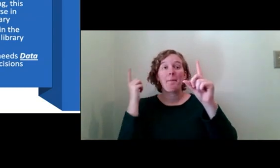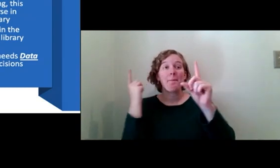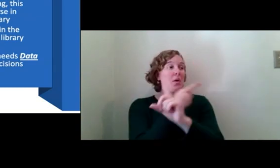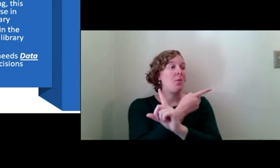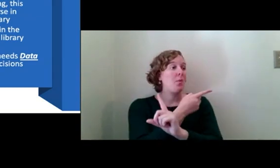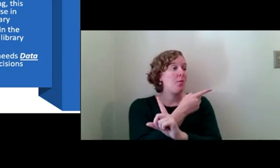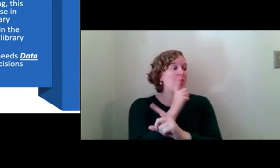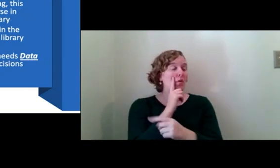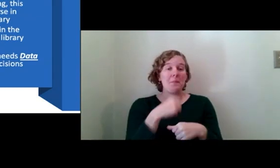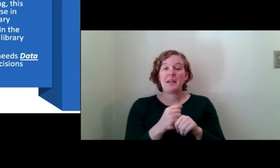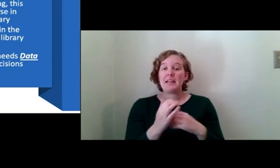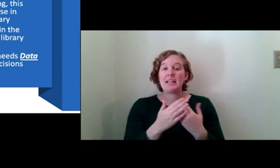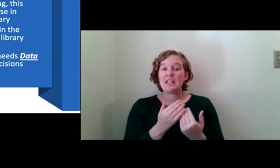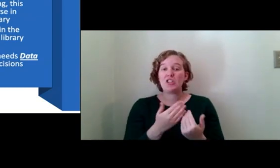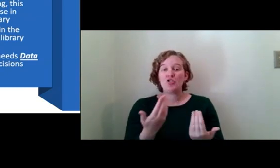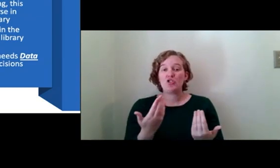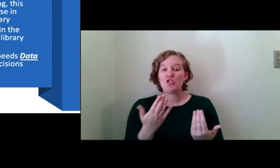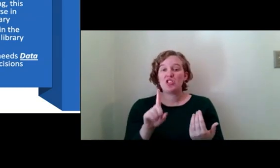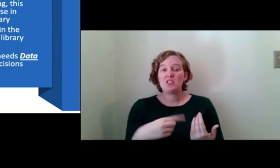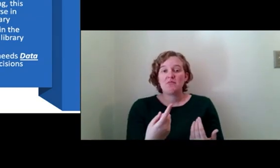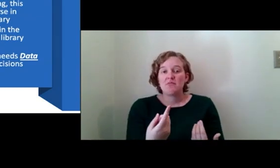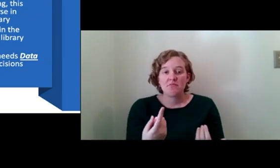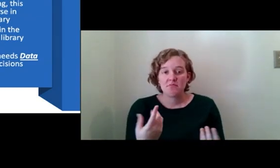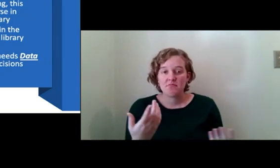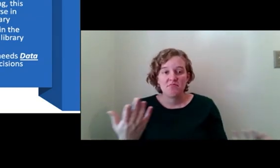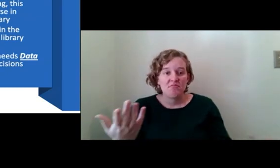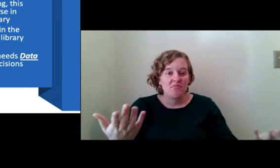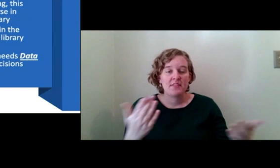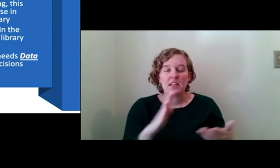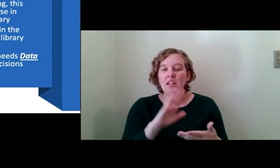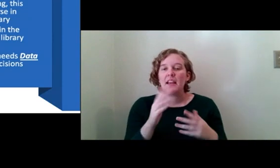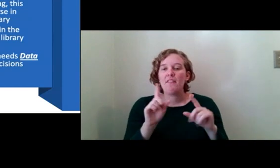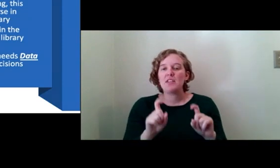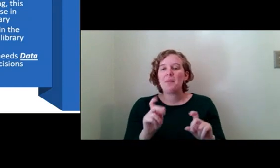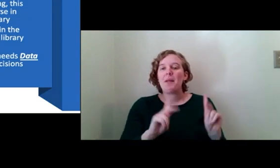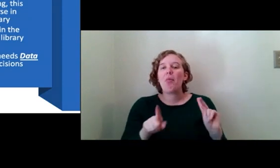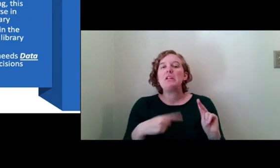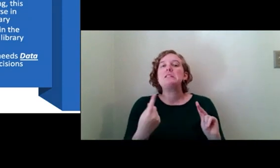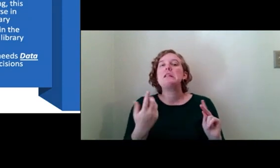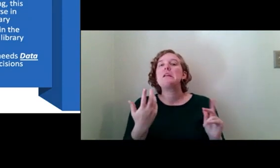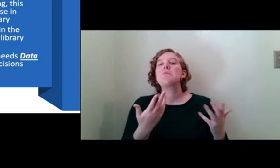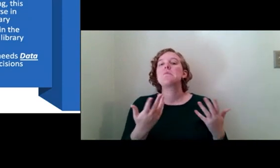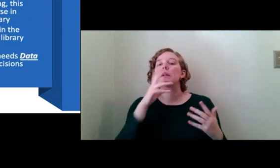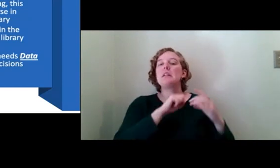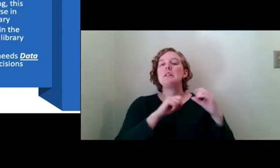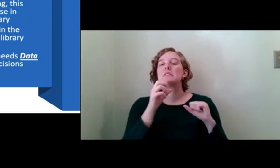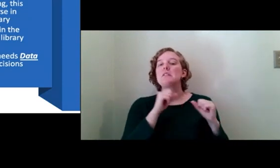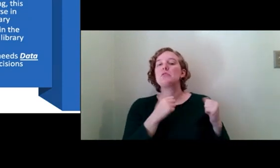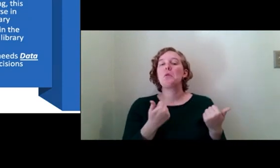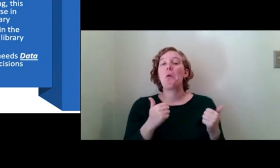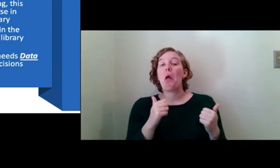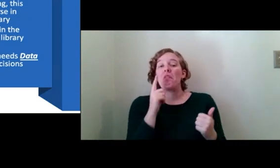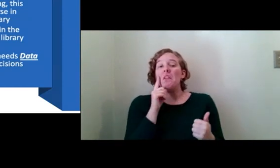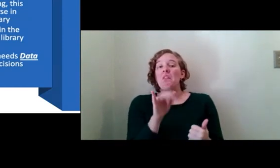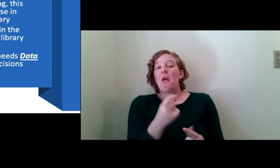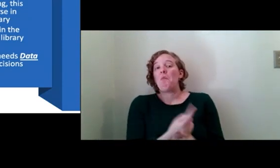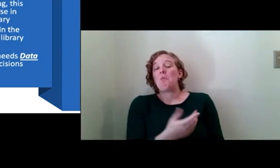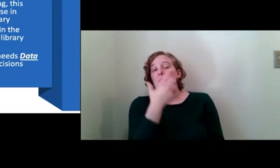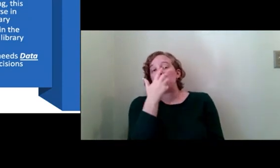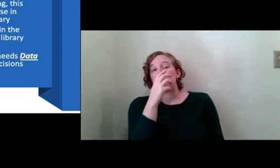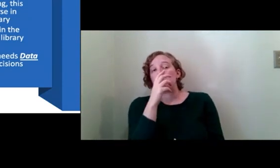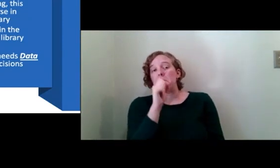it easier. That largely just because it was never tested. It was just people kind of guessing or taking their good faith estimate.